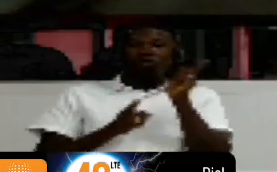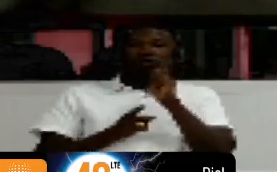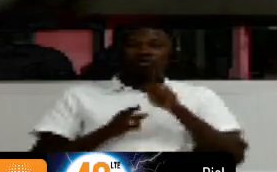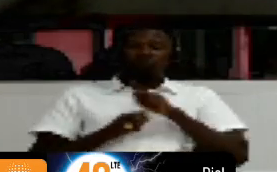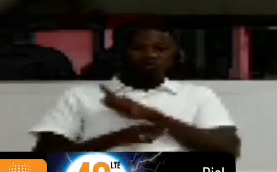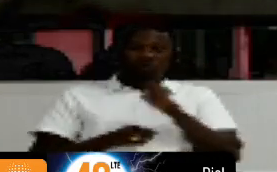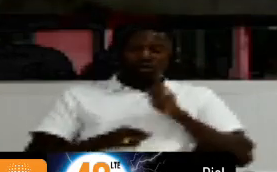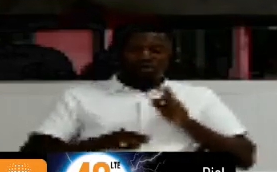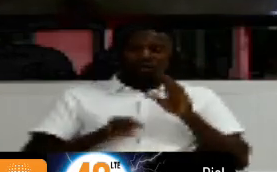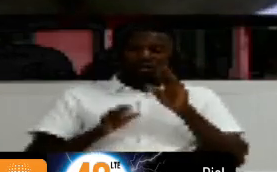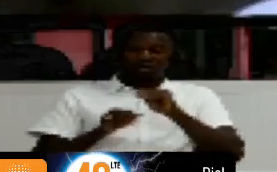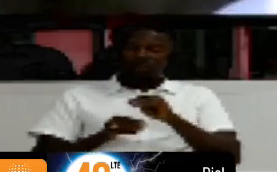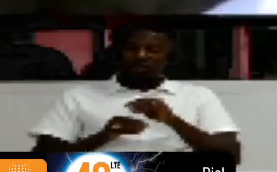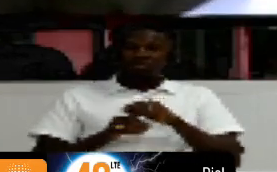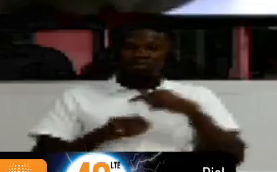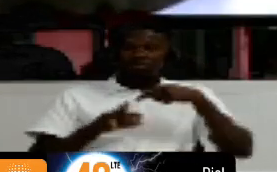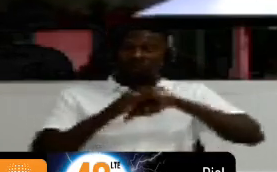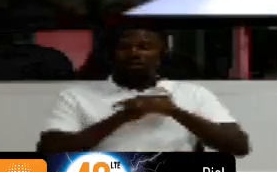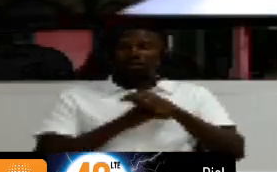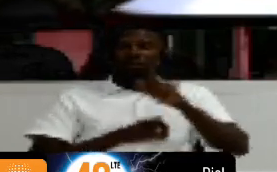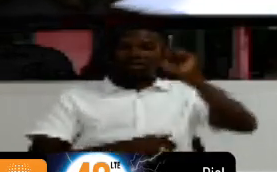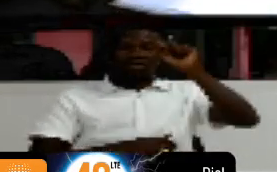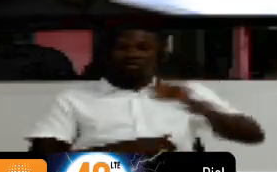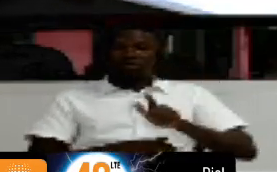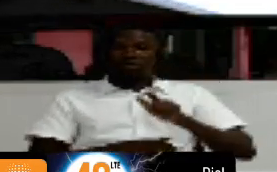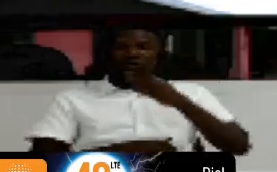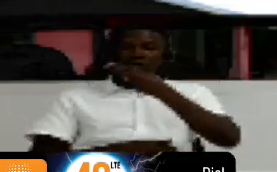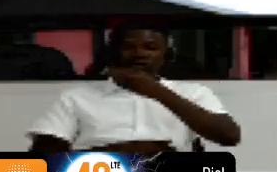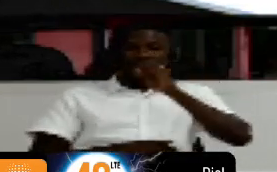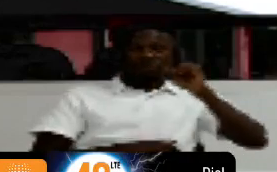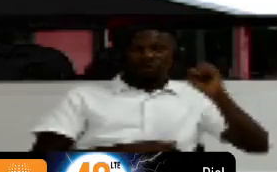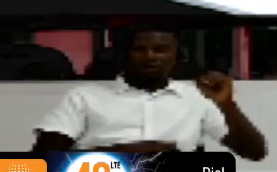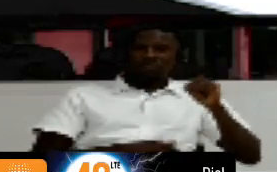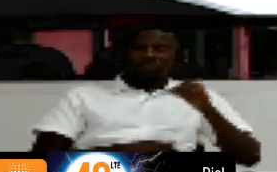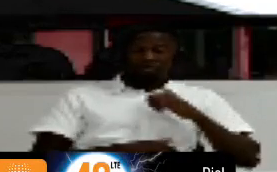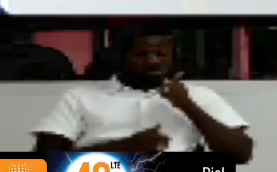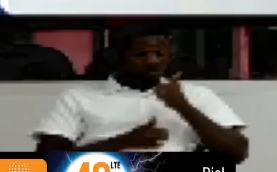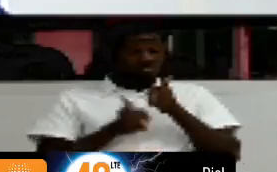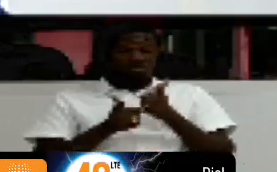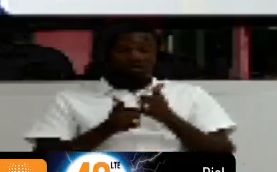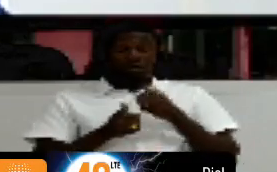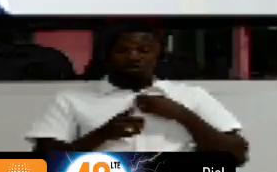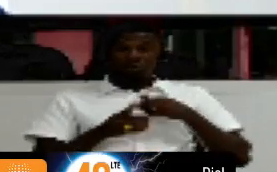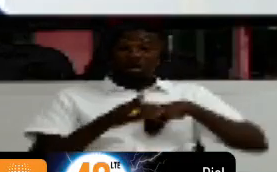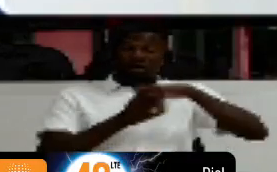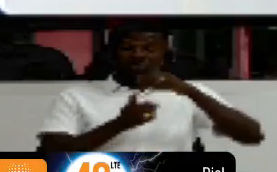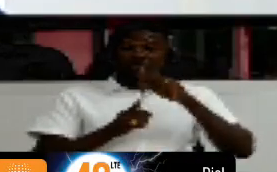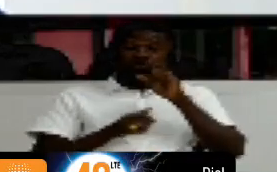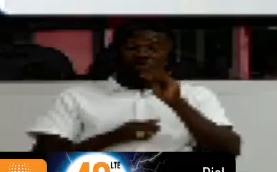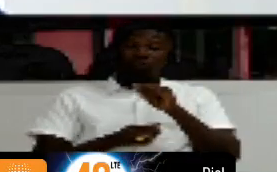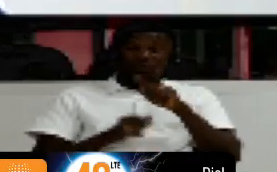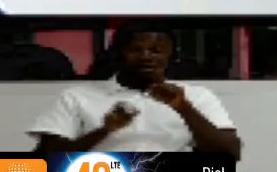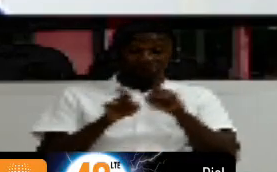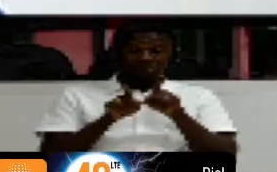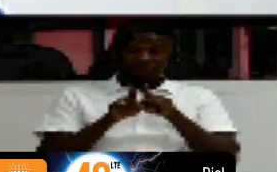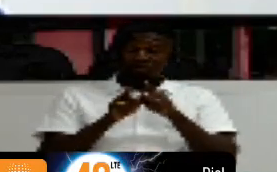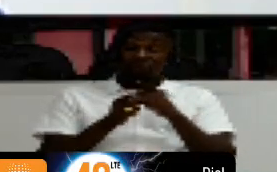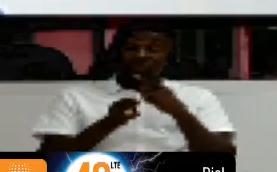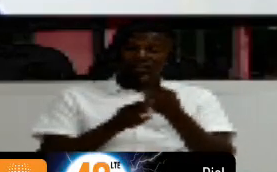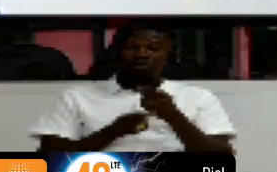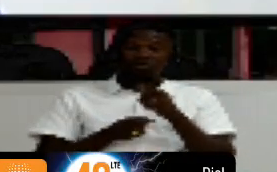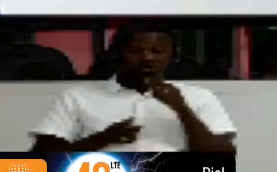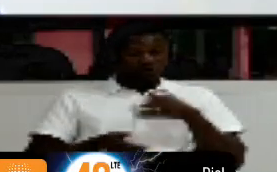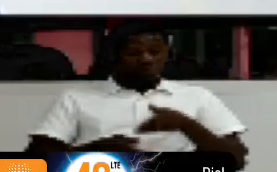2000 was morally right, and I would go out and do the same thing today if I were a student and the